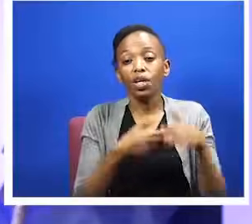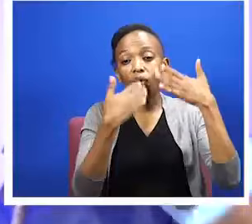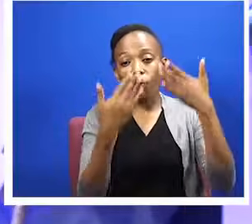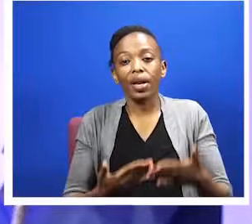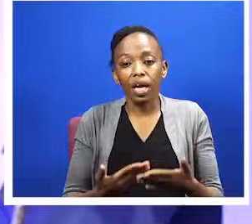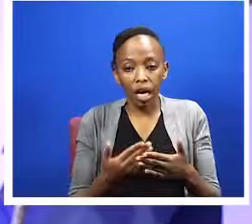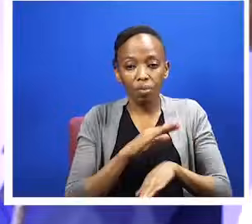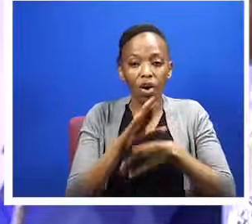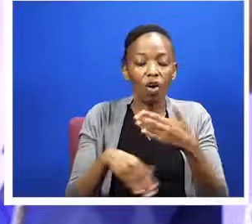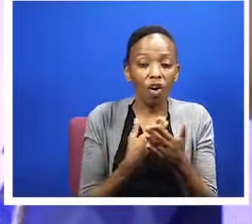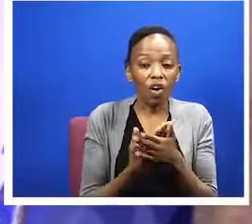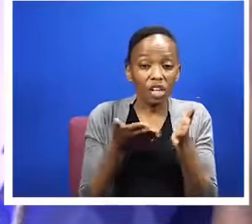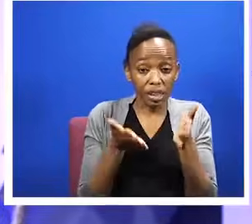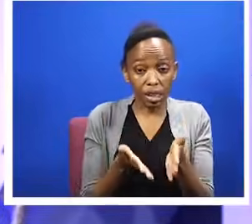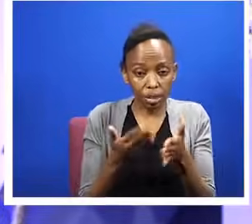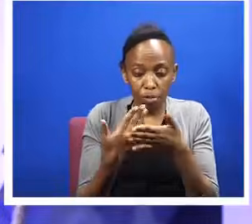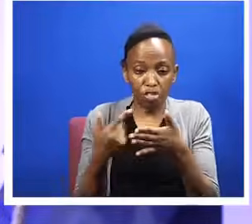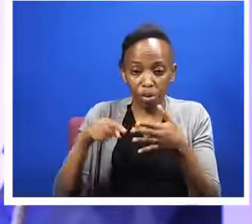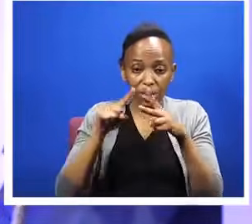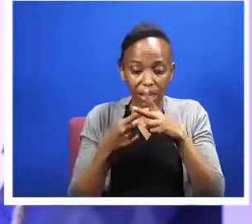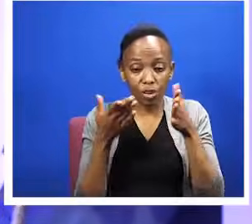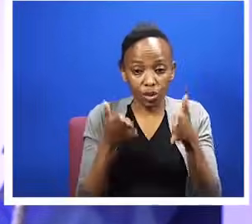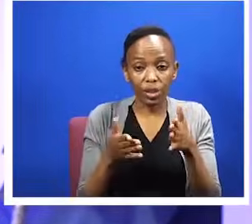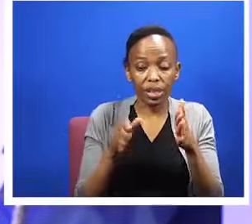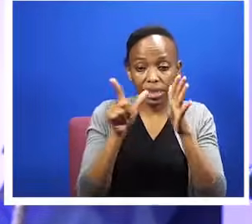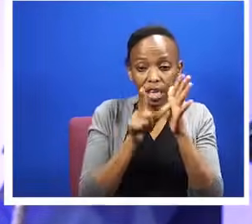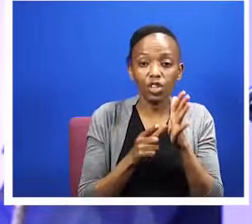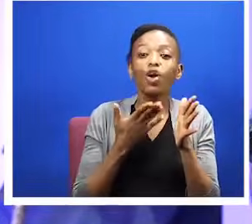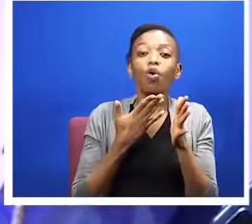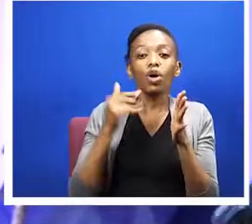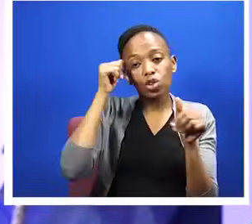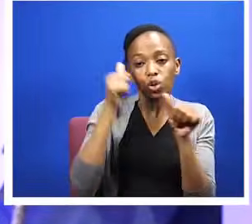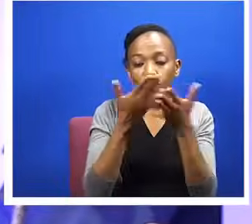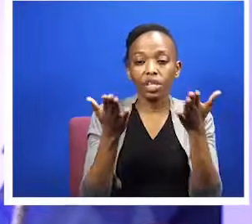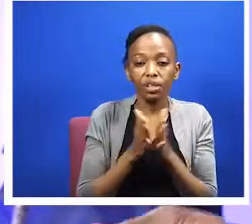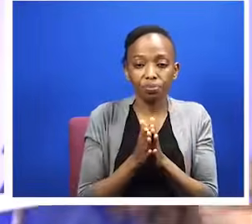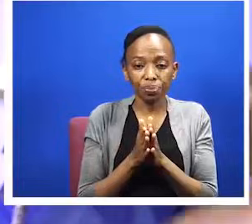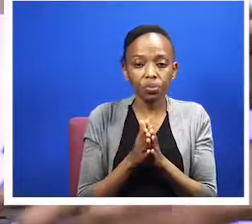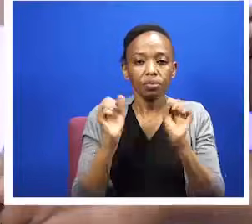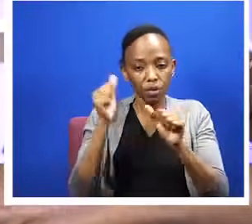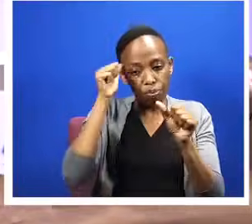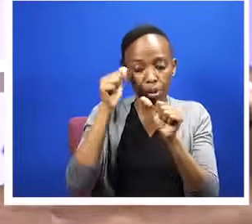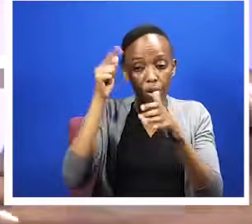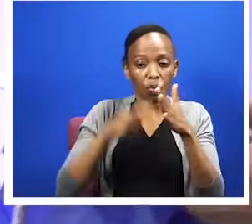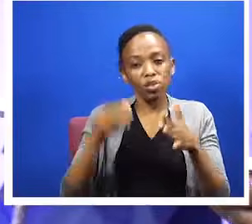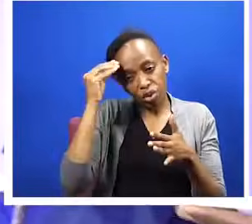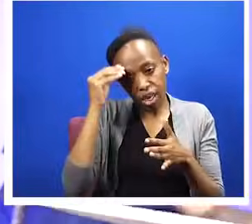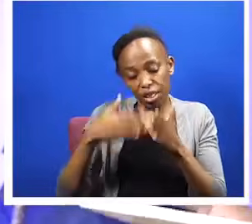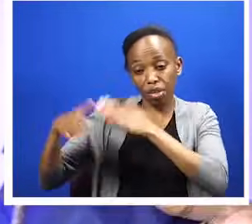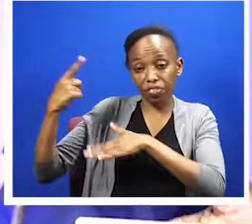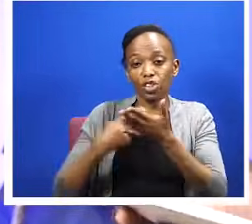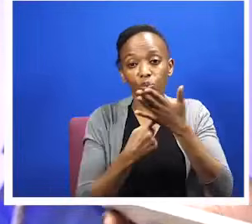Welcome everyone. So before we start on today's series, I would like to remind you, can you remember what you learned in the past